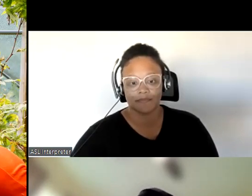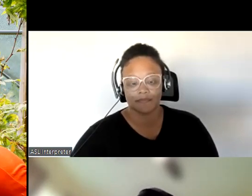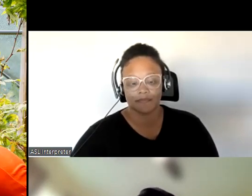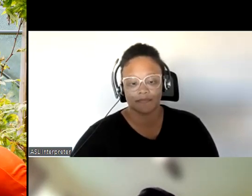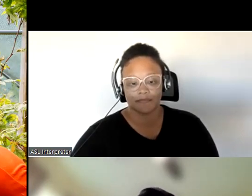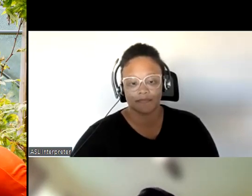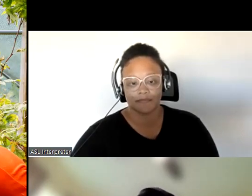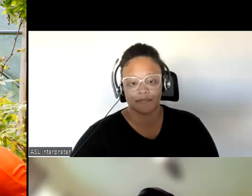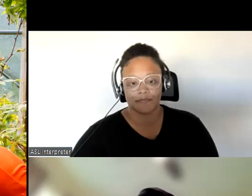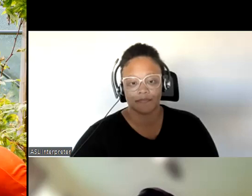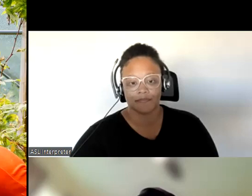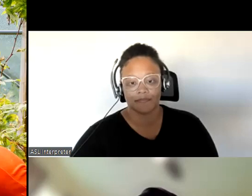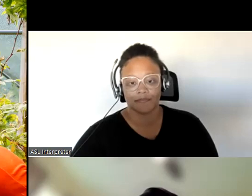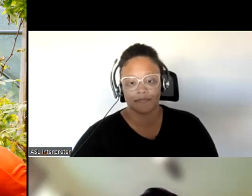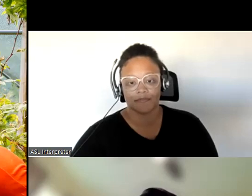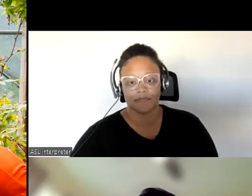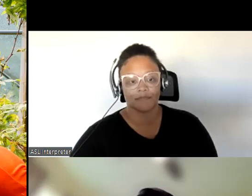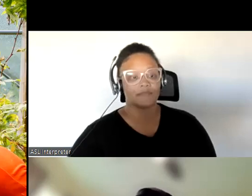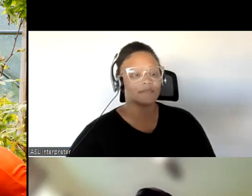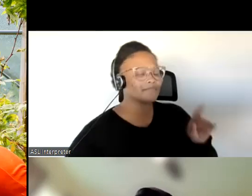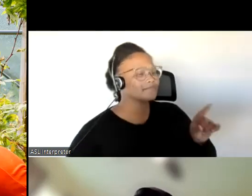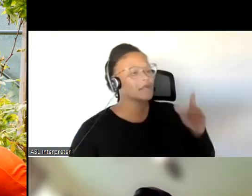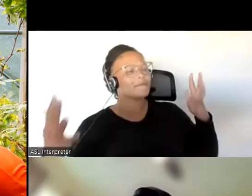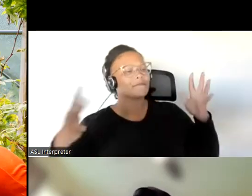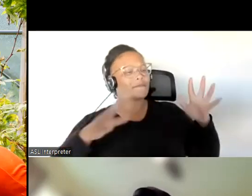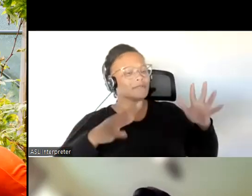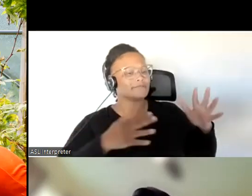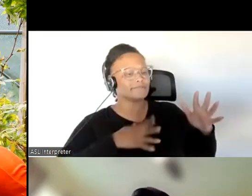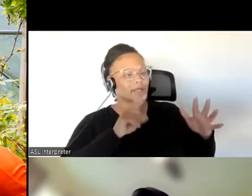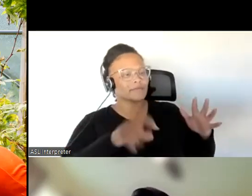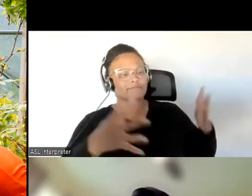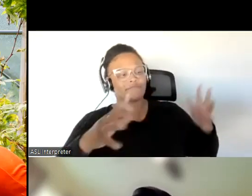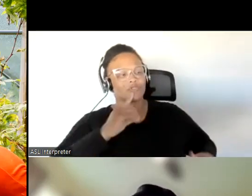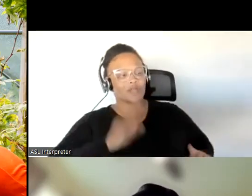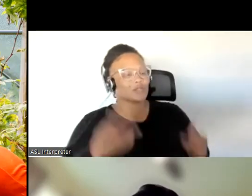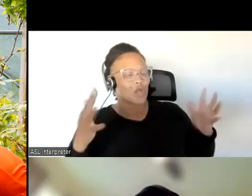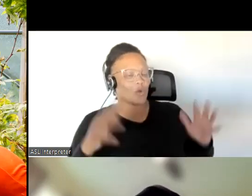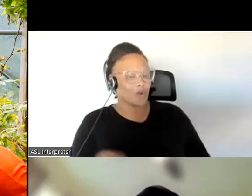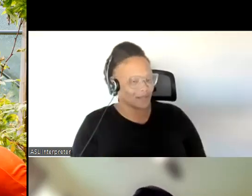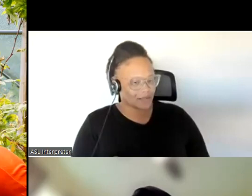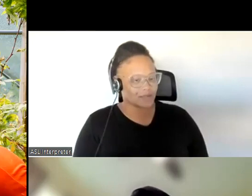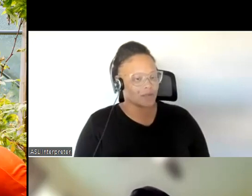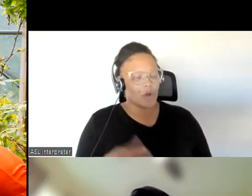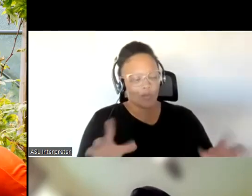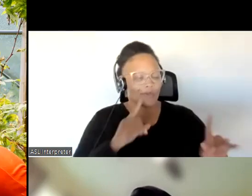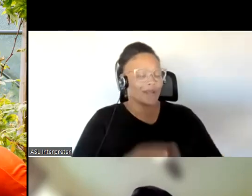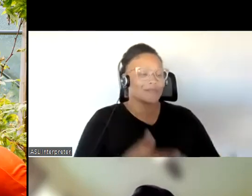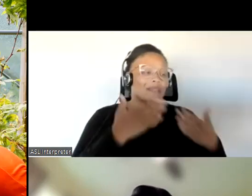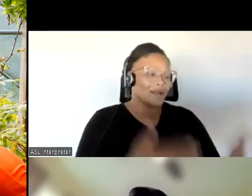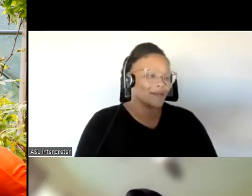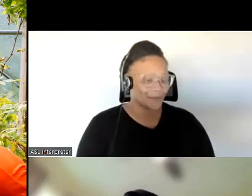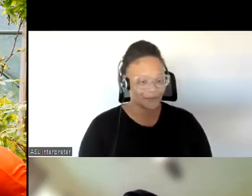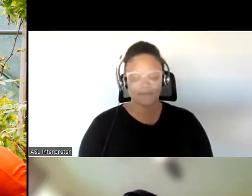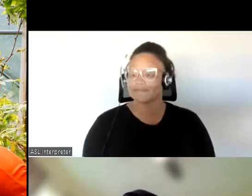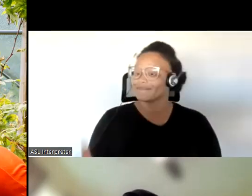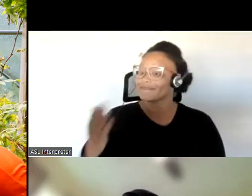Hi, it's okay. My question's been answered already. I see it in the questions, the Q&A, so it's been answered. Thank you.